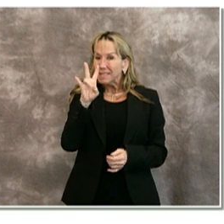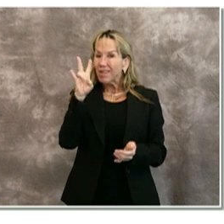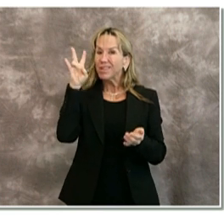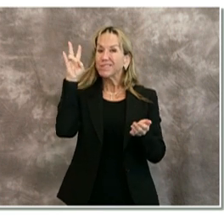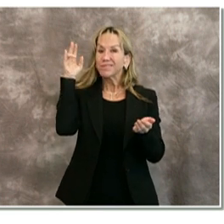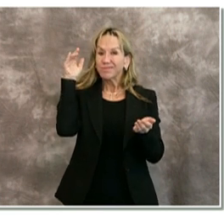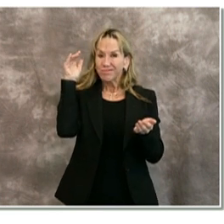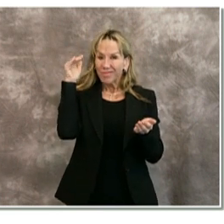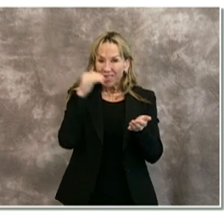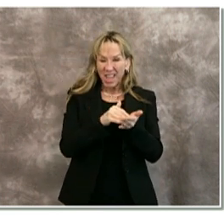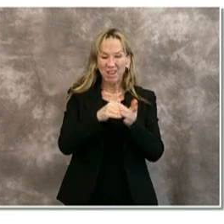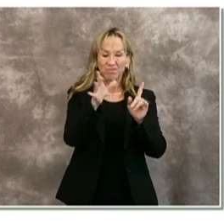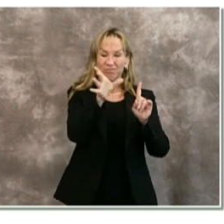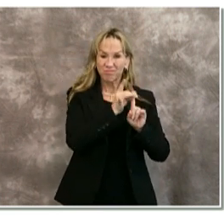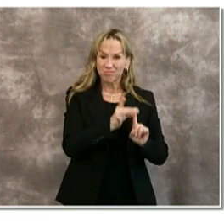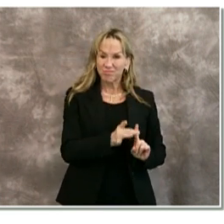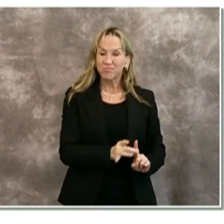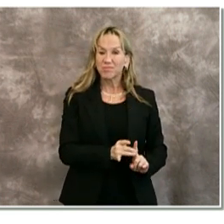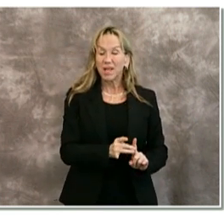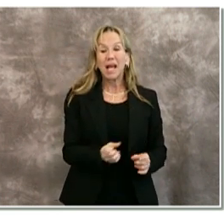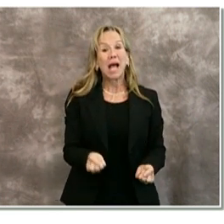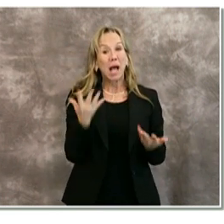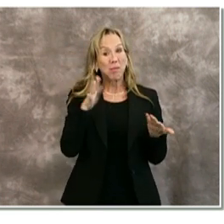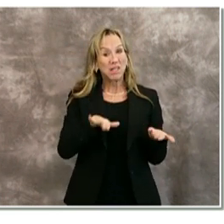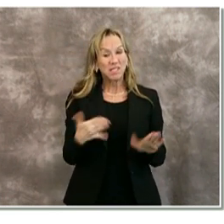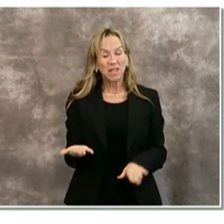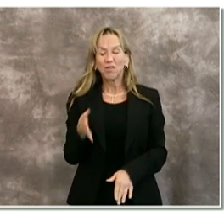137,000 positive cases, which includes